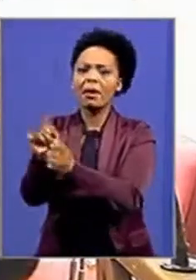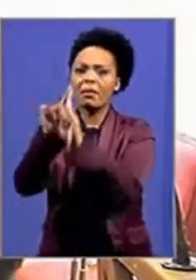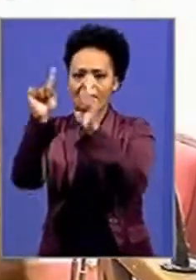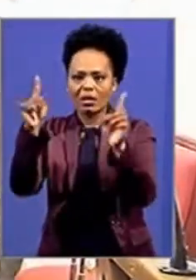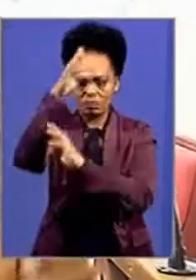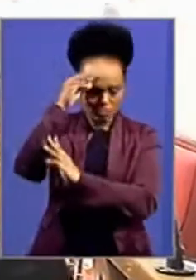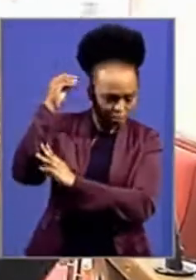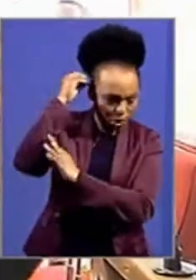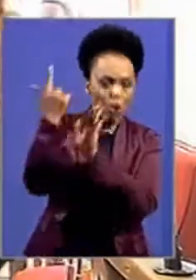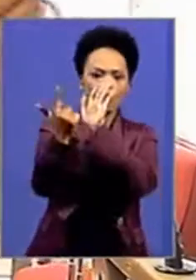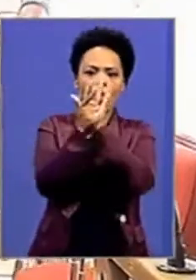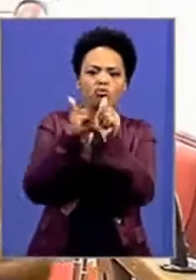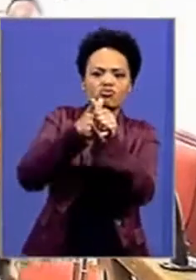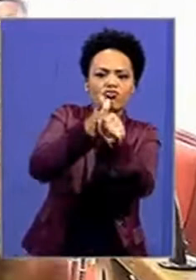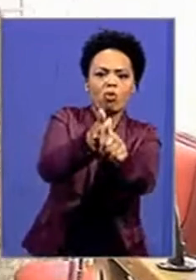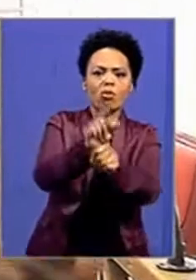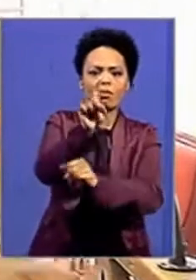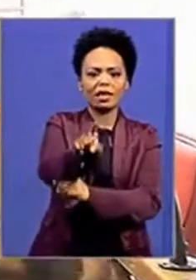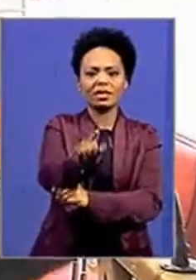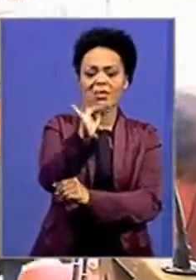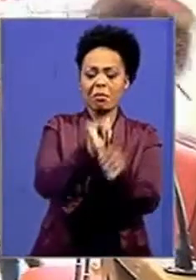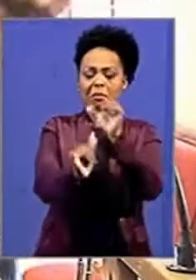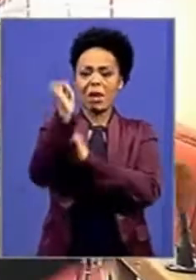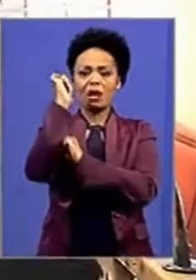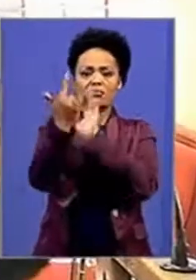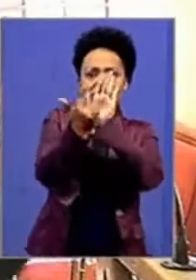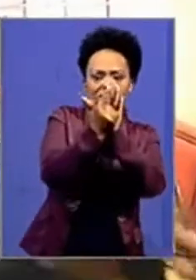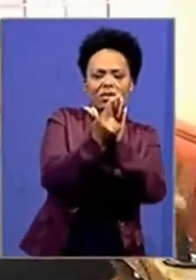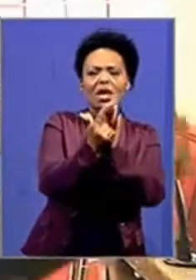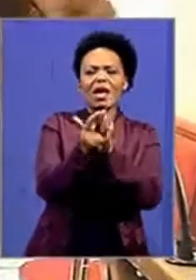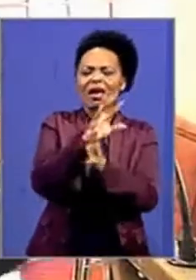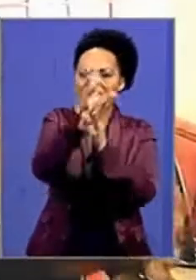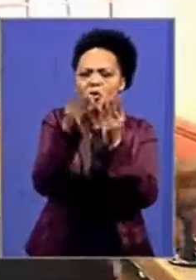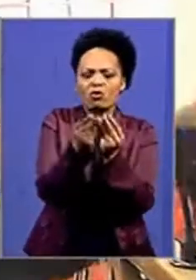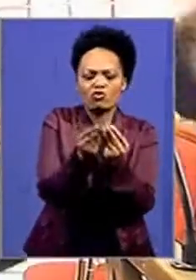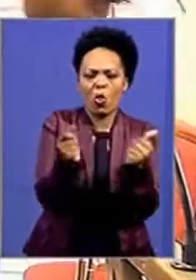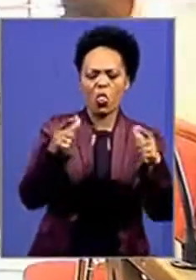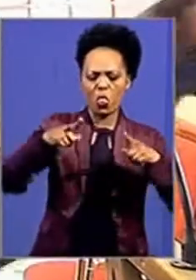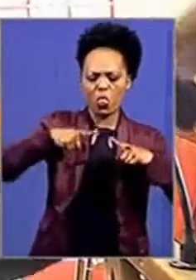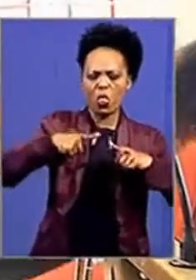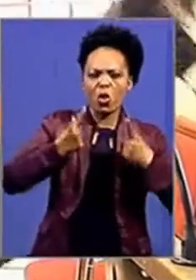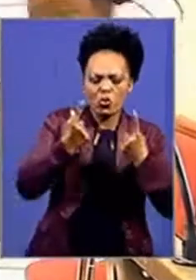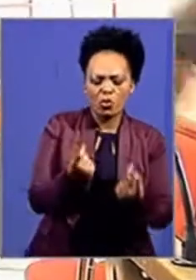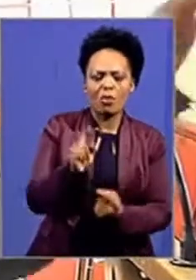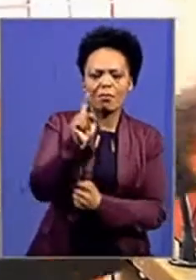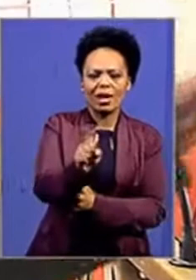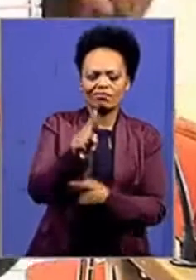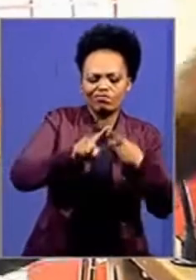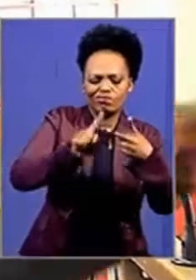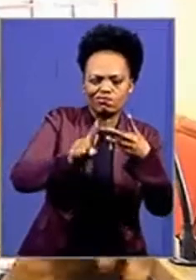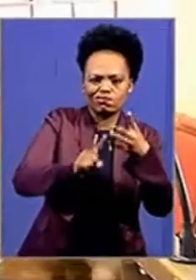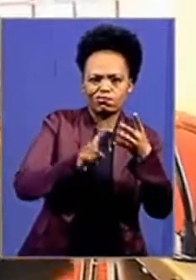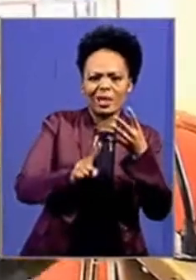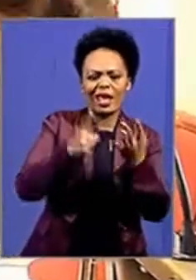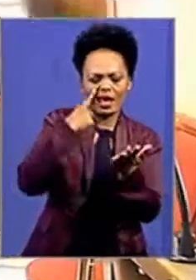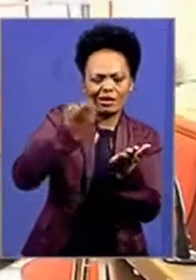ene ge e le gore ba nyaka go buša molato back mo ba swantse ba lokiše dilo ka moka ba make sure gore ntlo ya bona e ruletšwe a ene